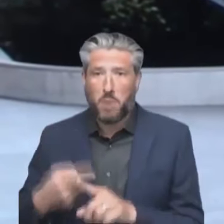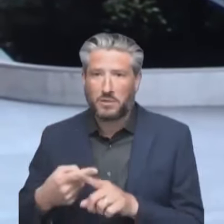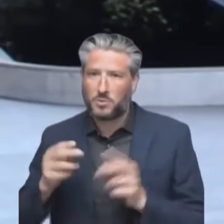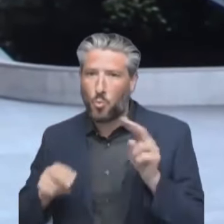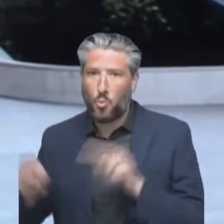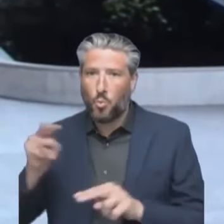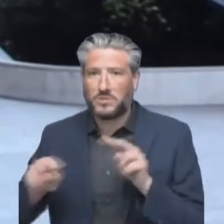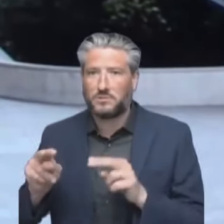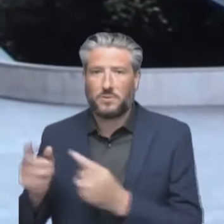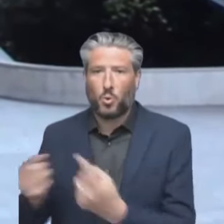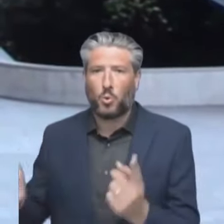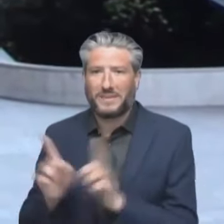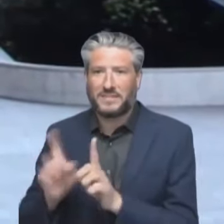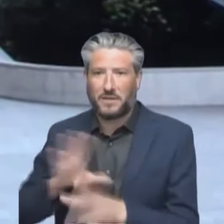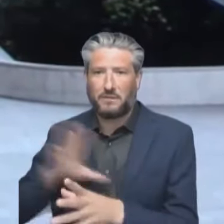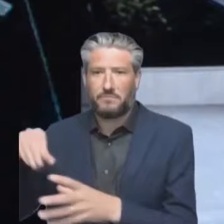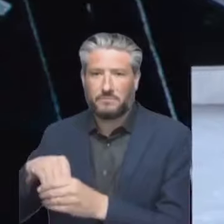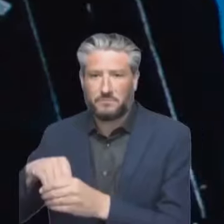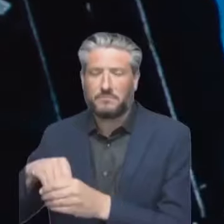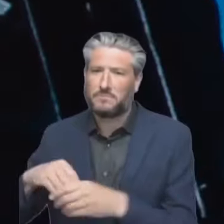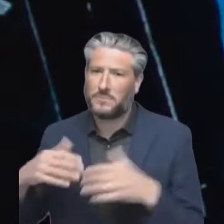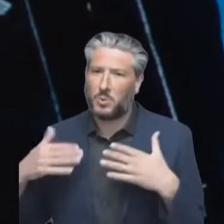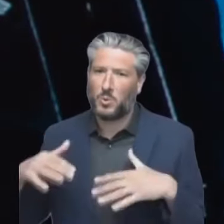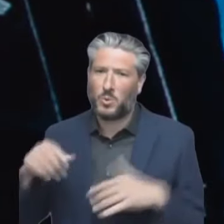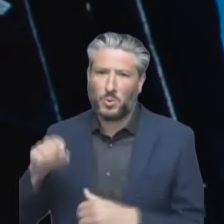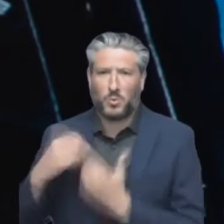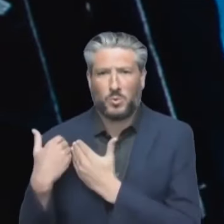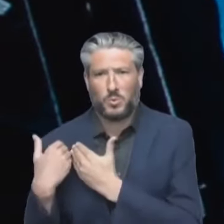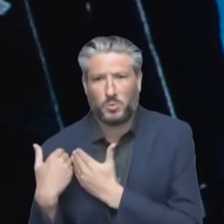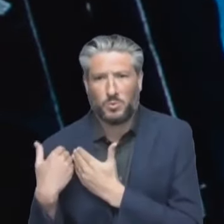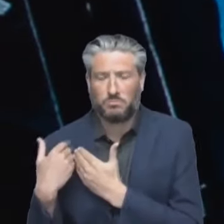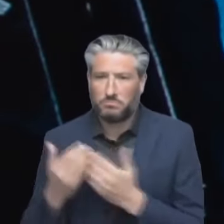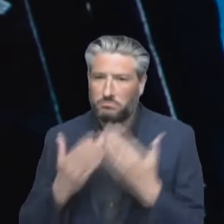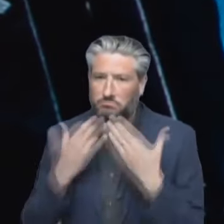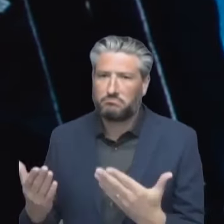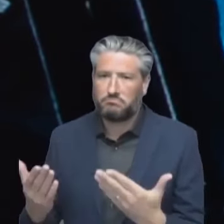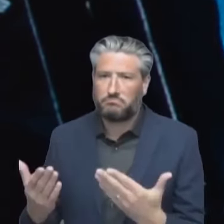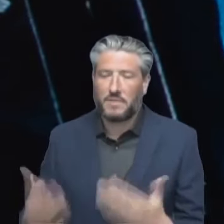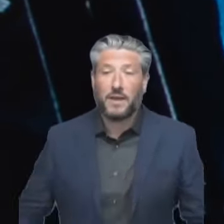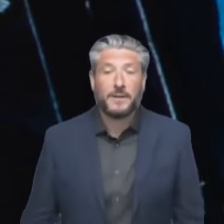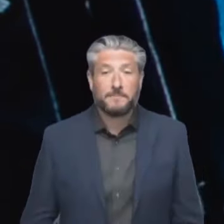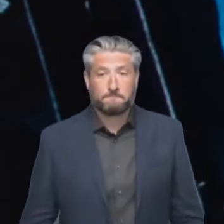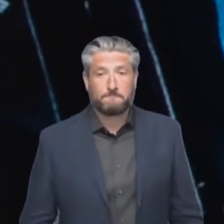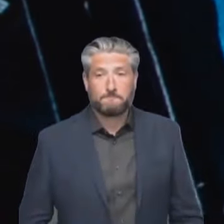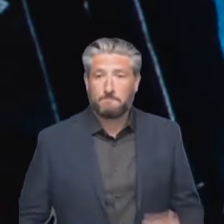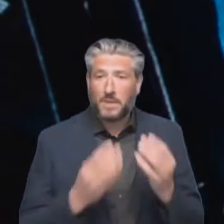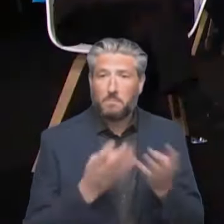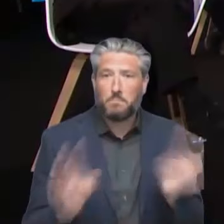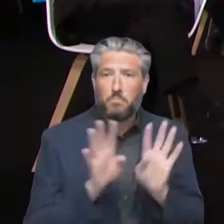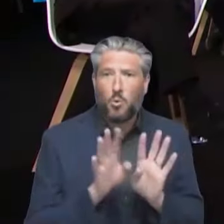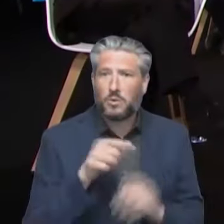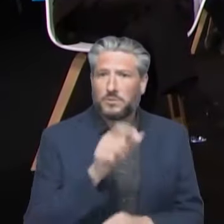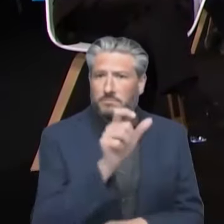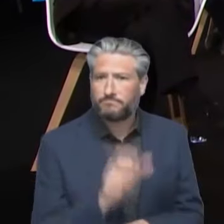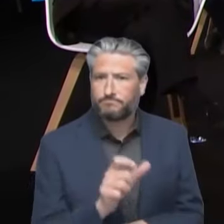The importance of the role of the employee representative members of the board of directors can never be overstated. I would